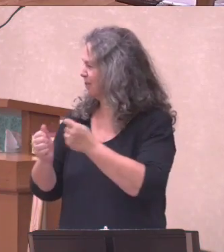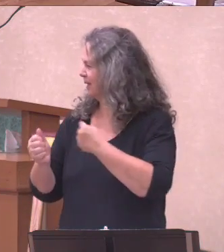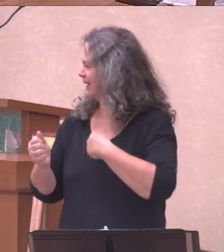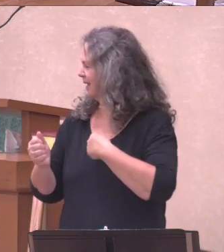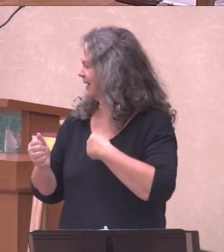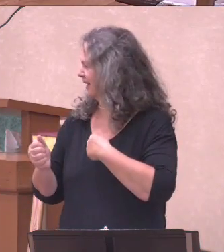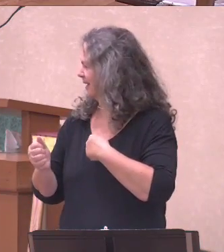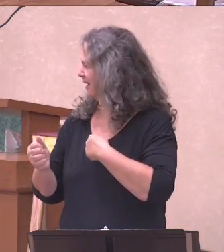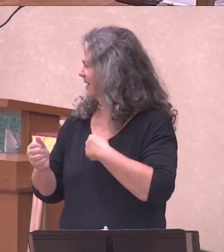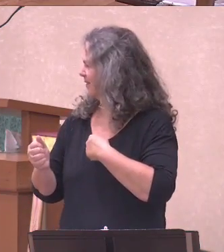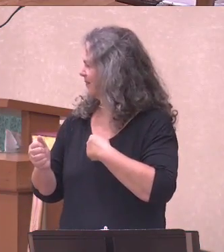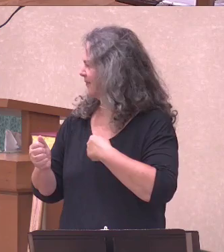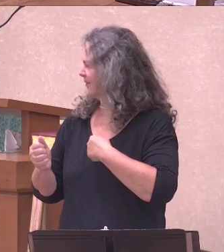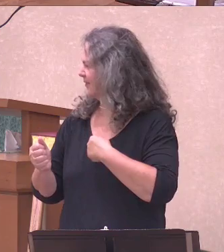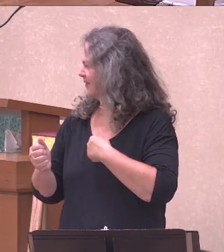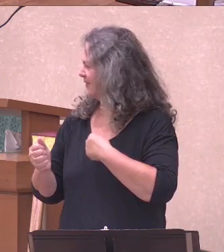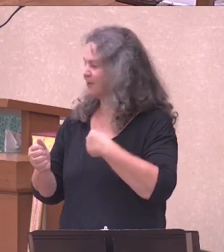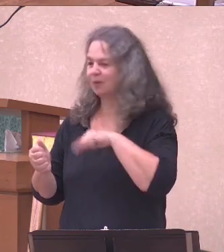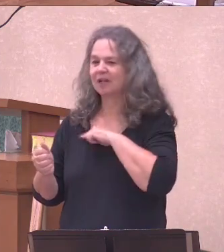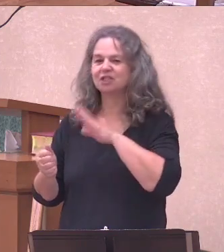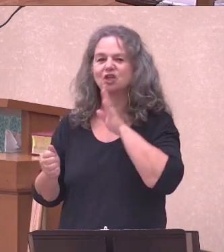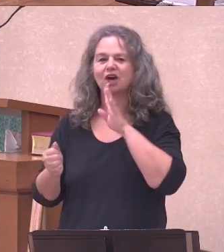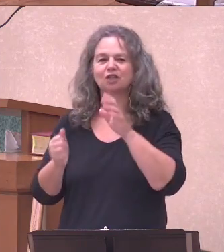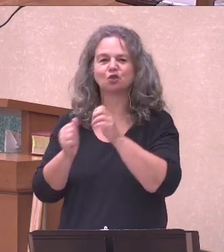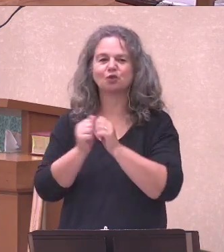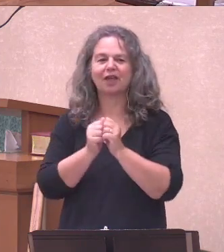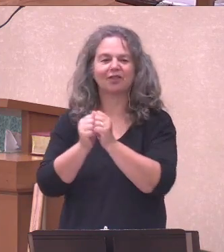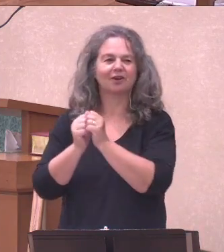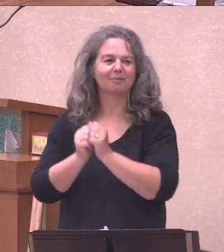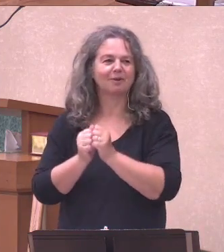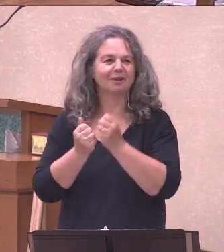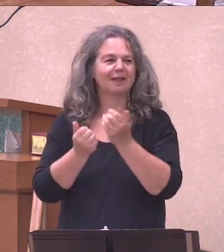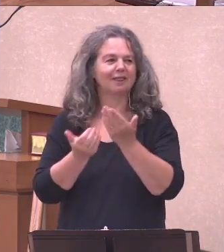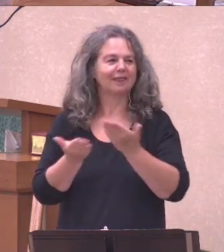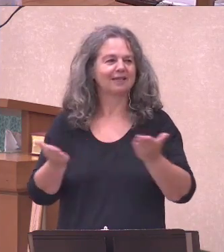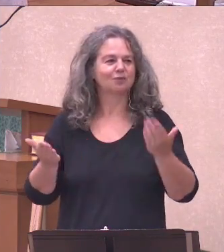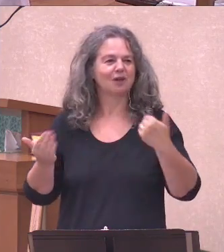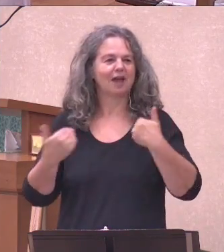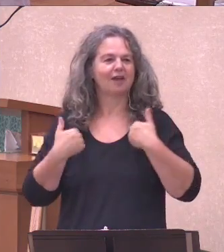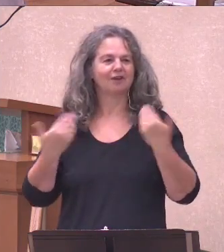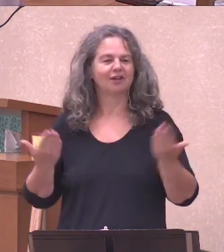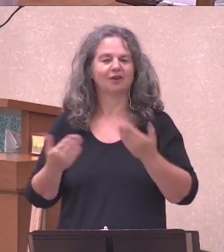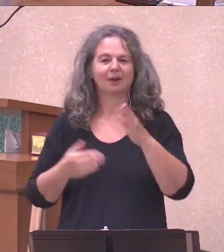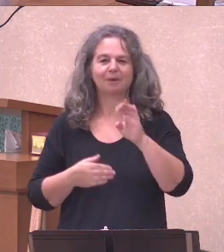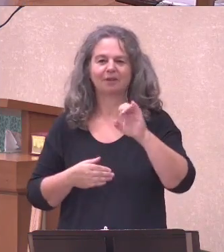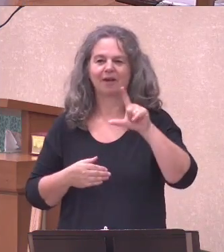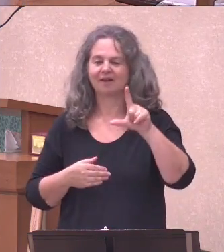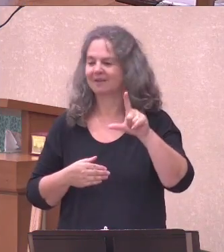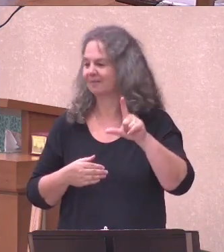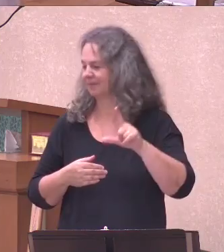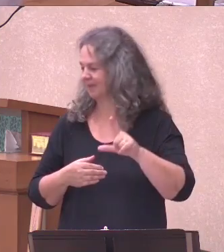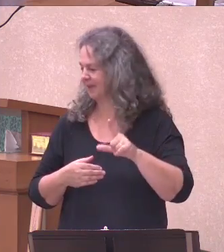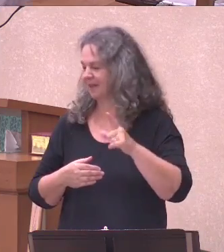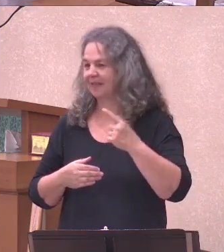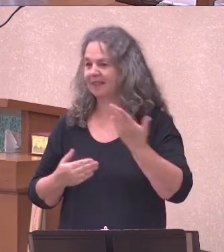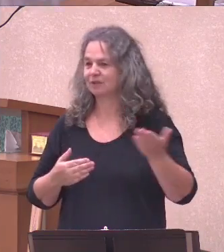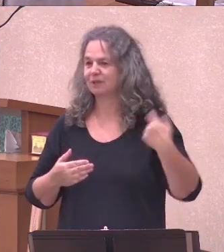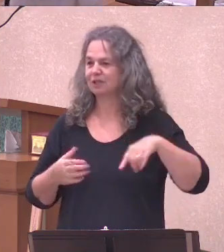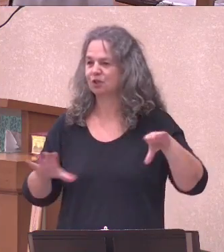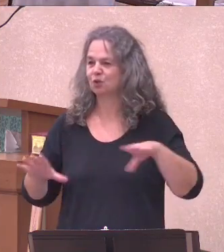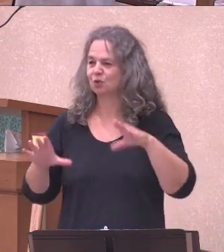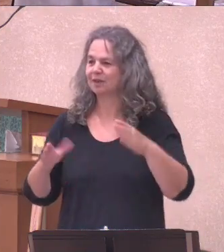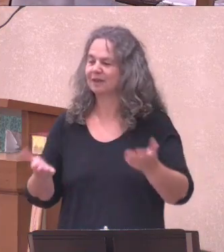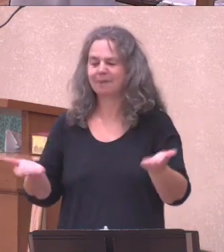up here. And we can talk together about some of the things that we have here at Bethel and what we do there. So yeah, go